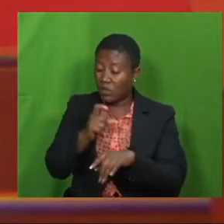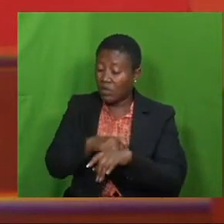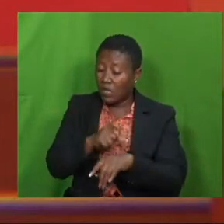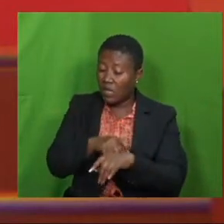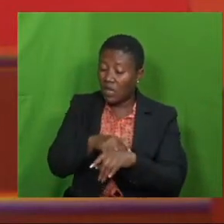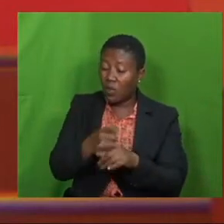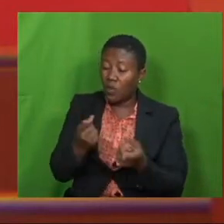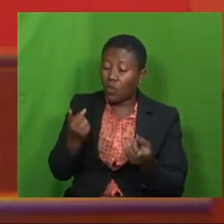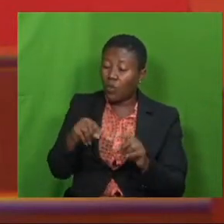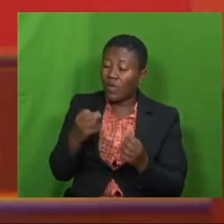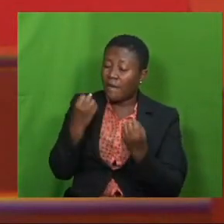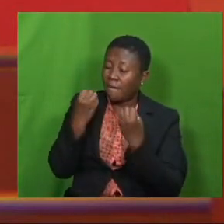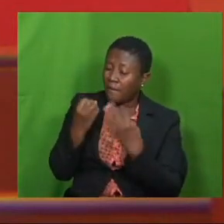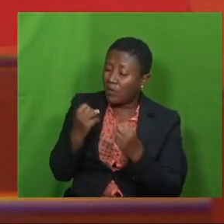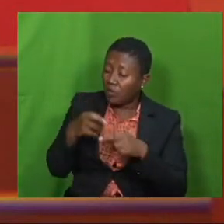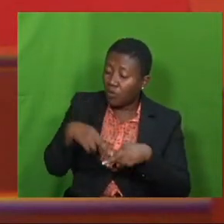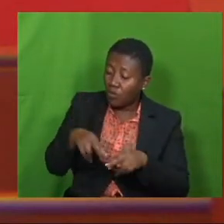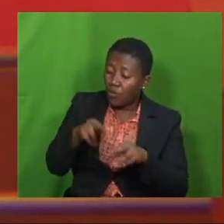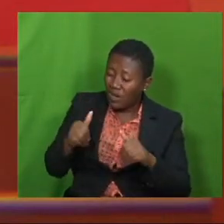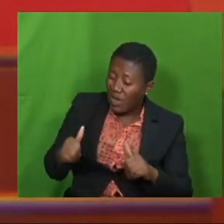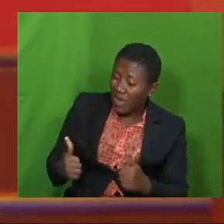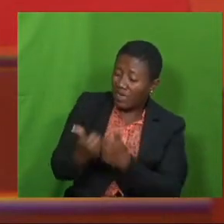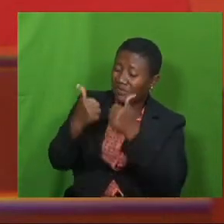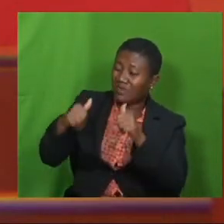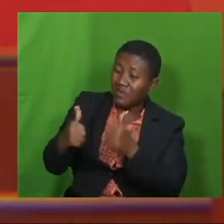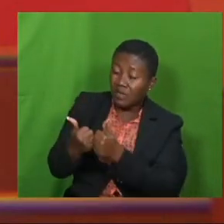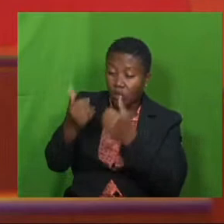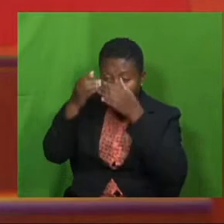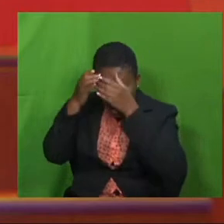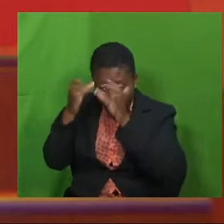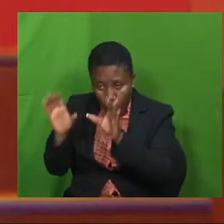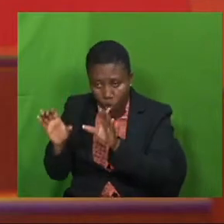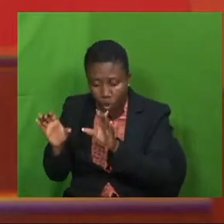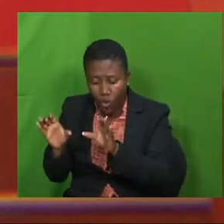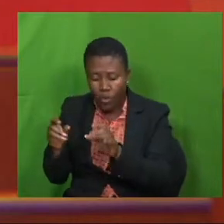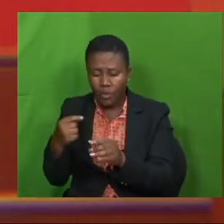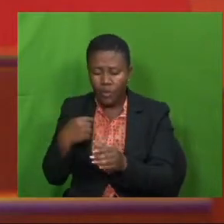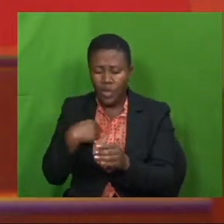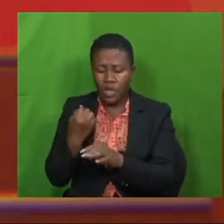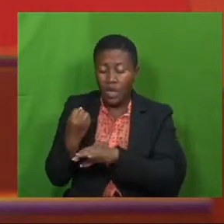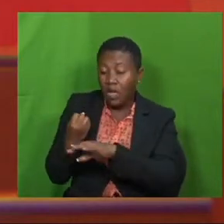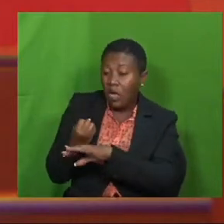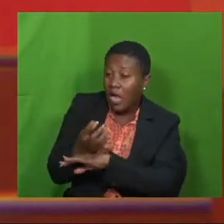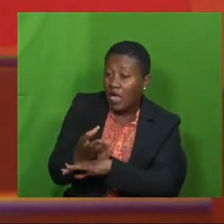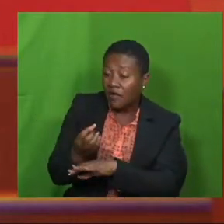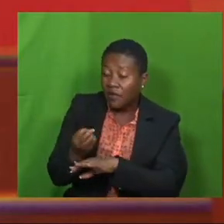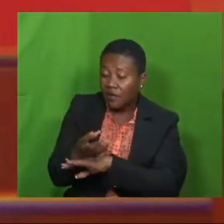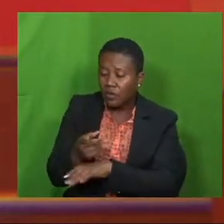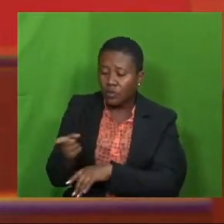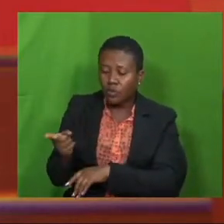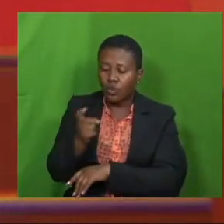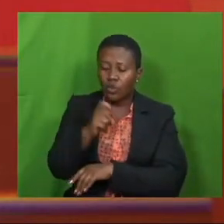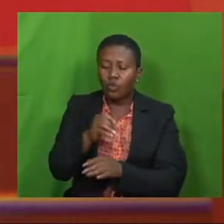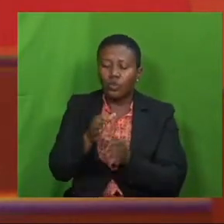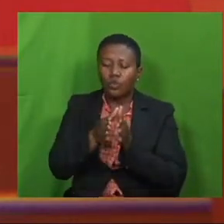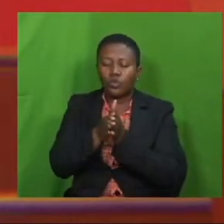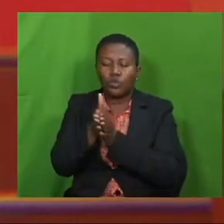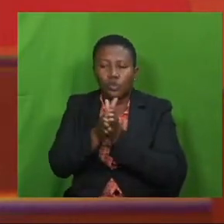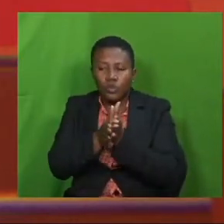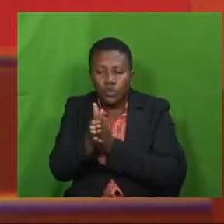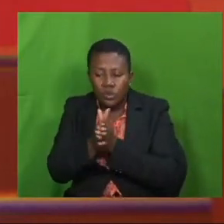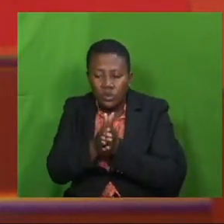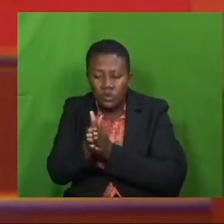road accidents also occur. I therefore advise that you take paramount interest in your